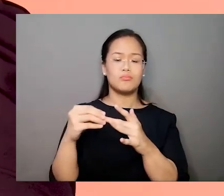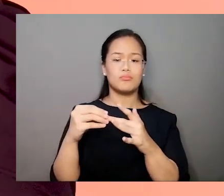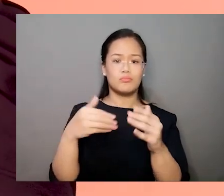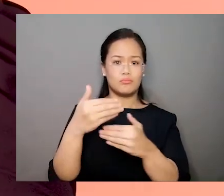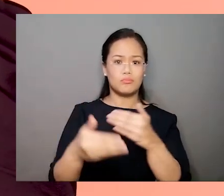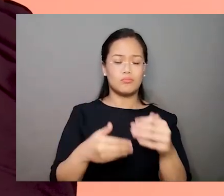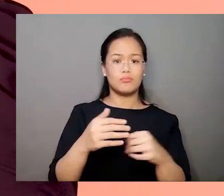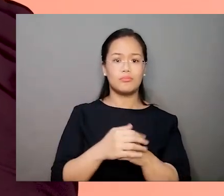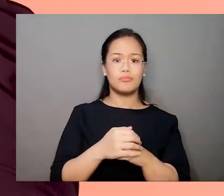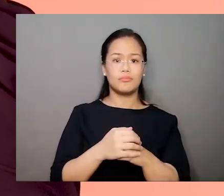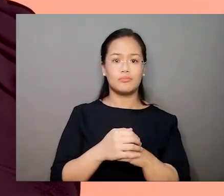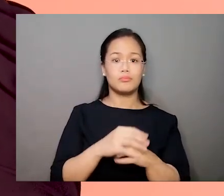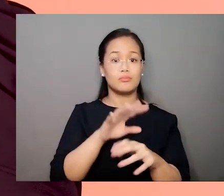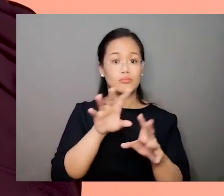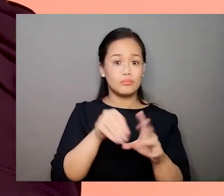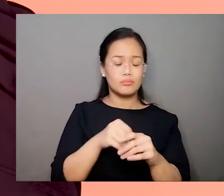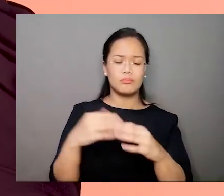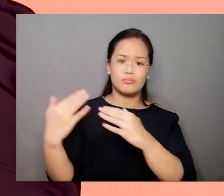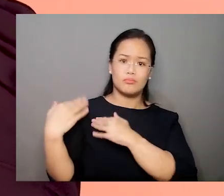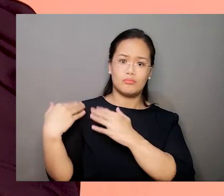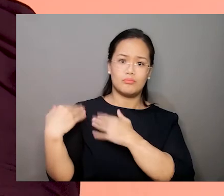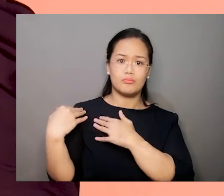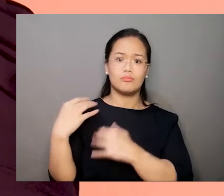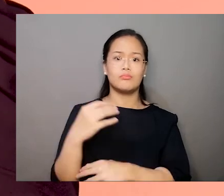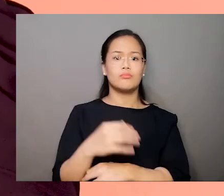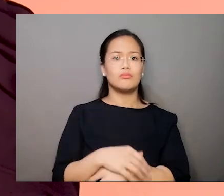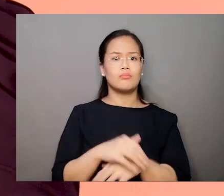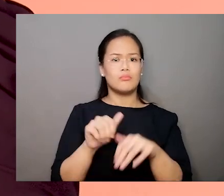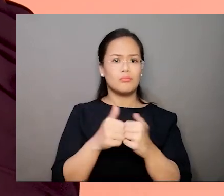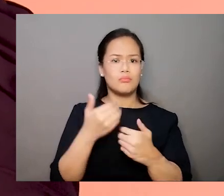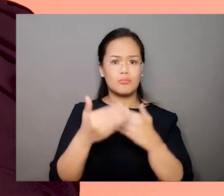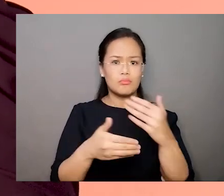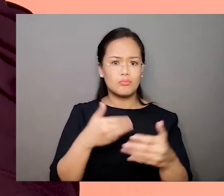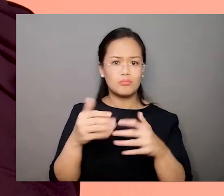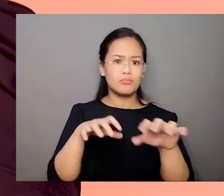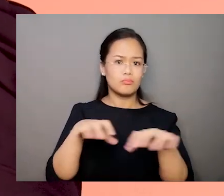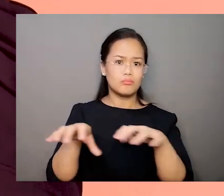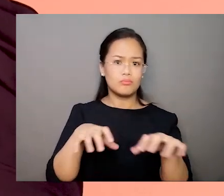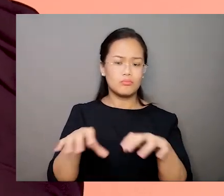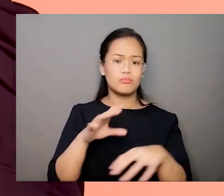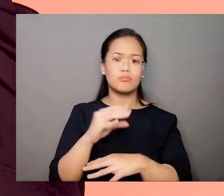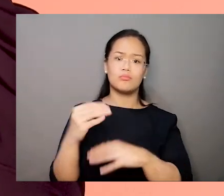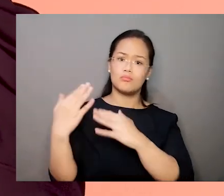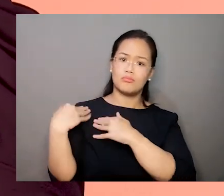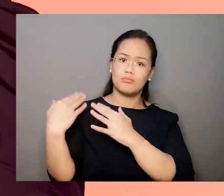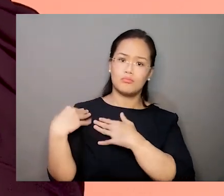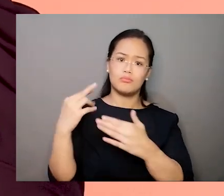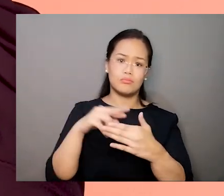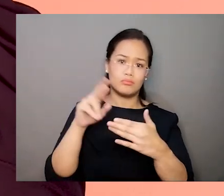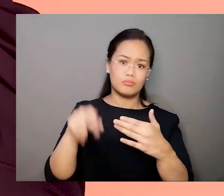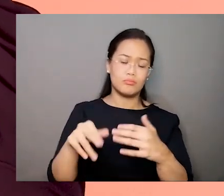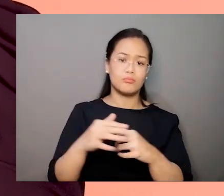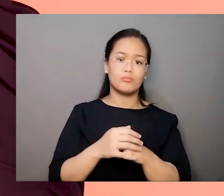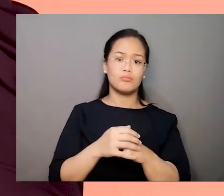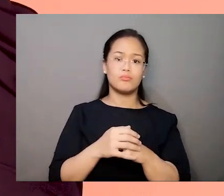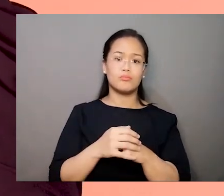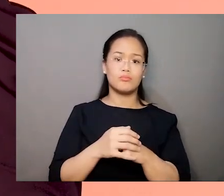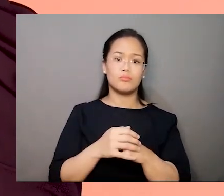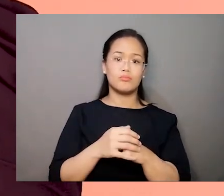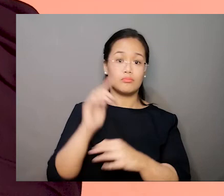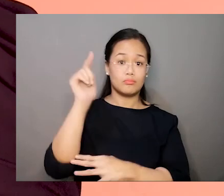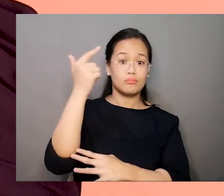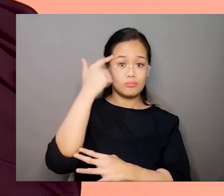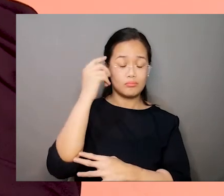entails obligations of means or conduct and also obligations of results. State